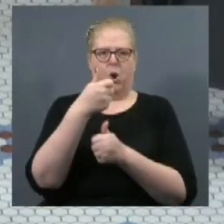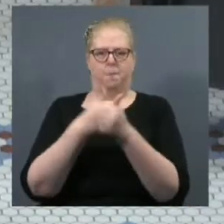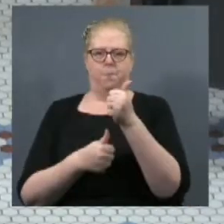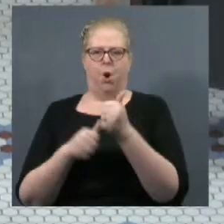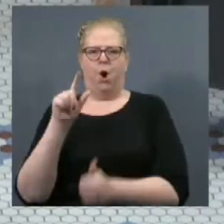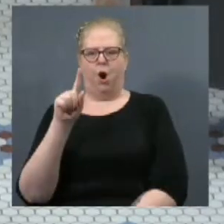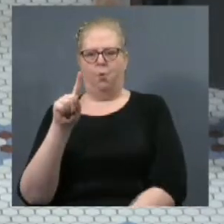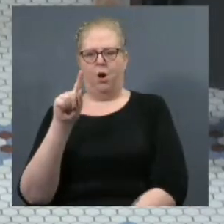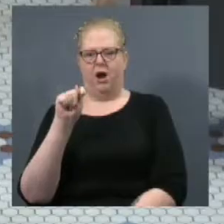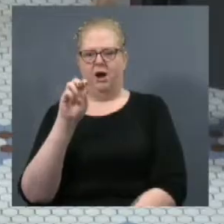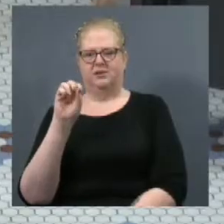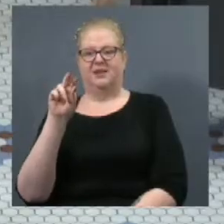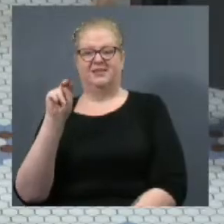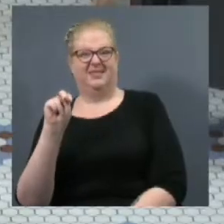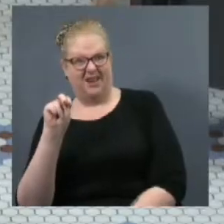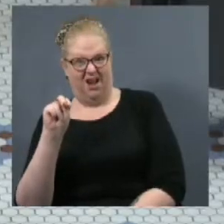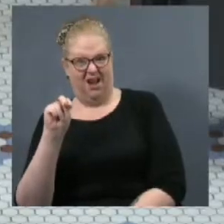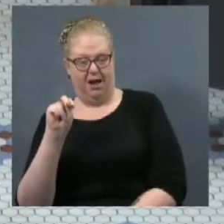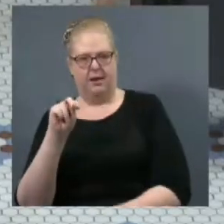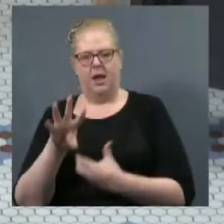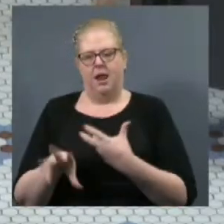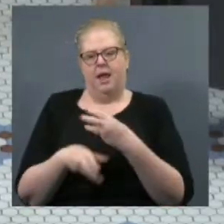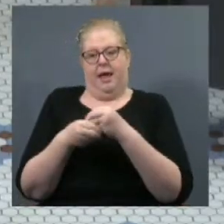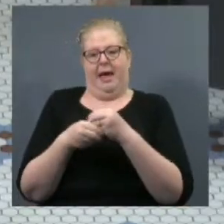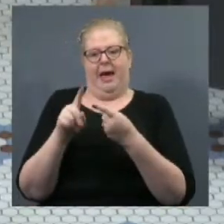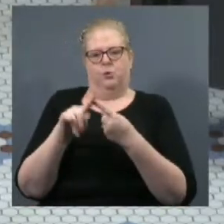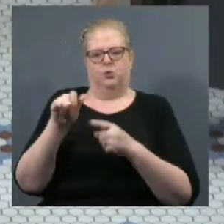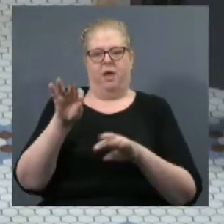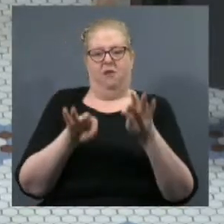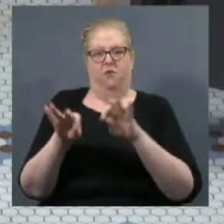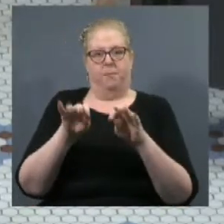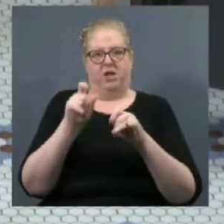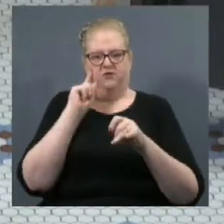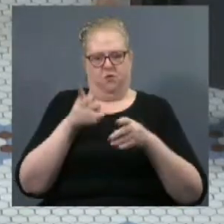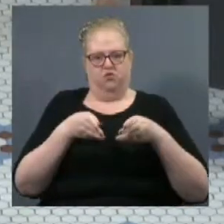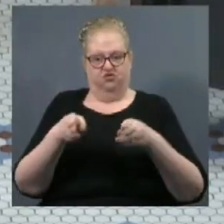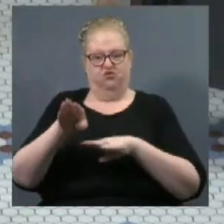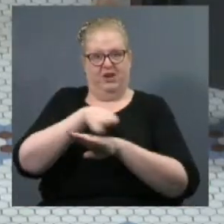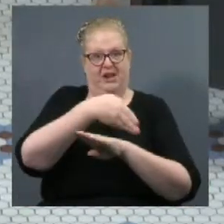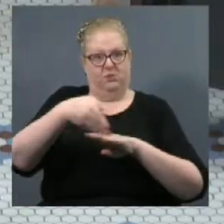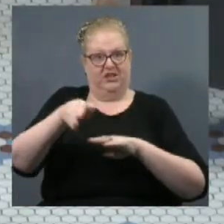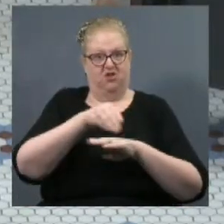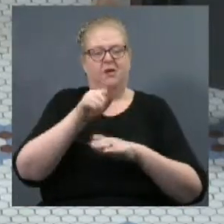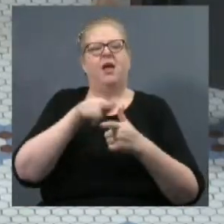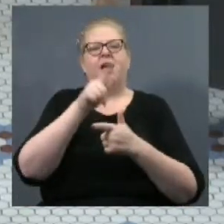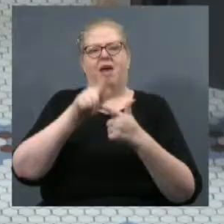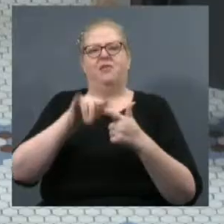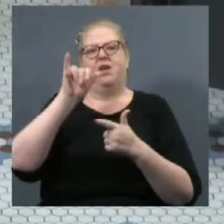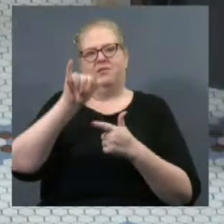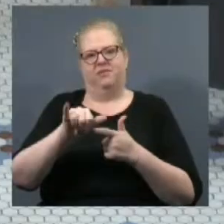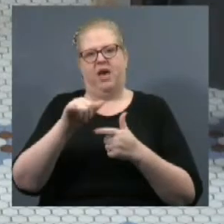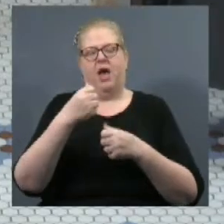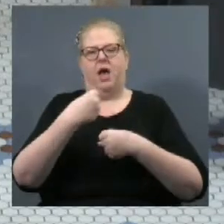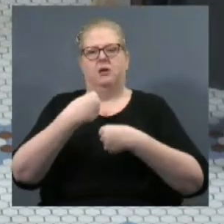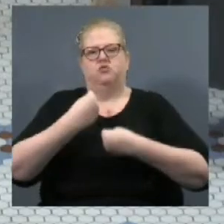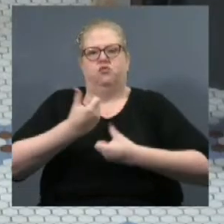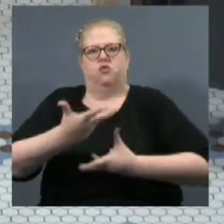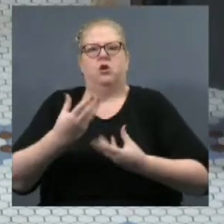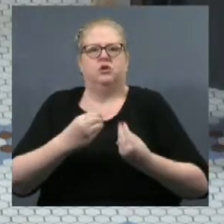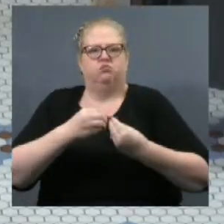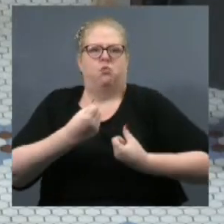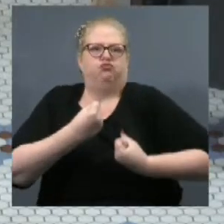it a little more structural strength. So that is being added. And I want to point out that that section that